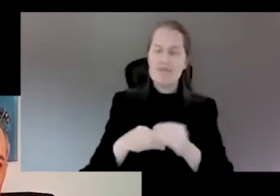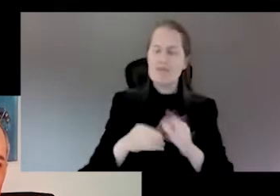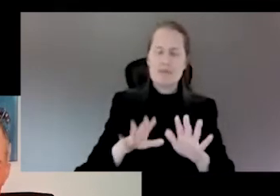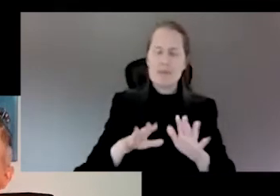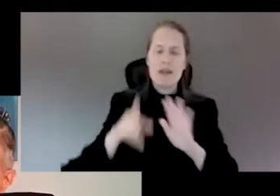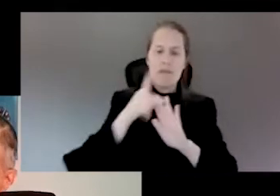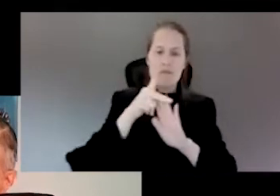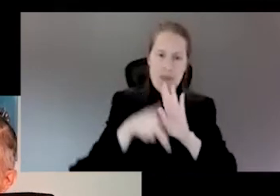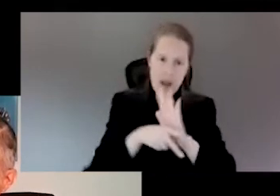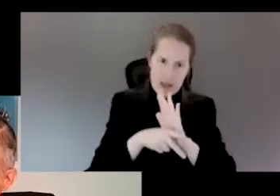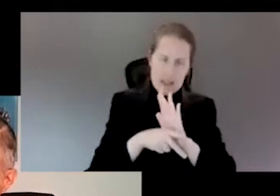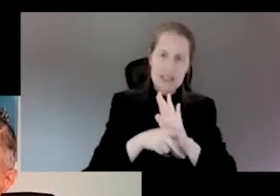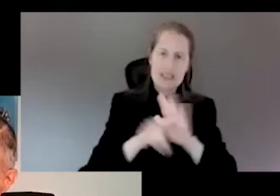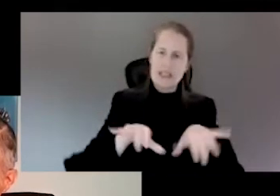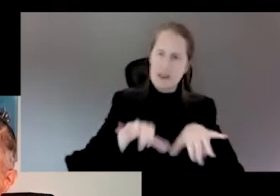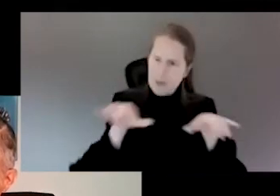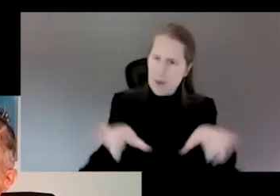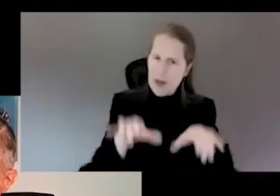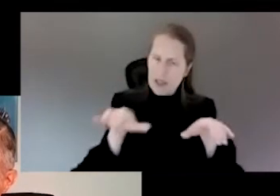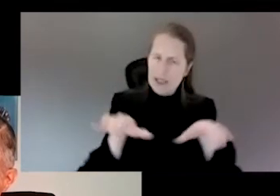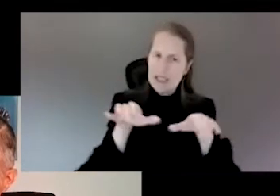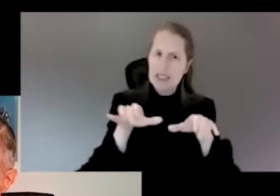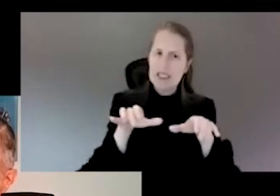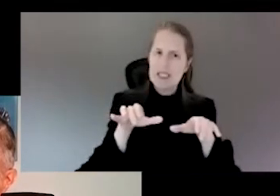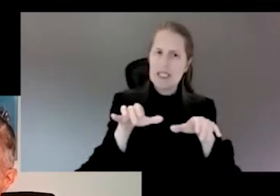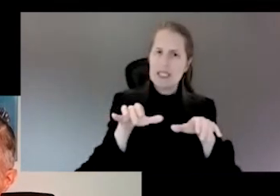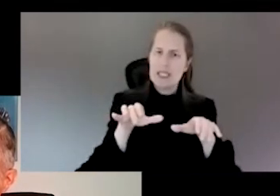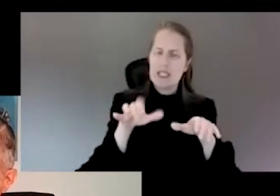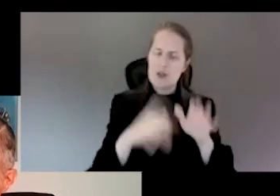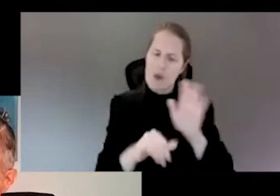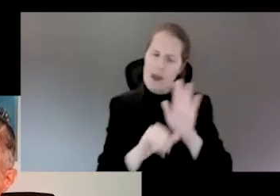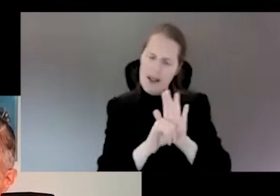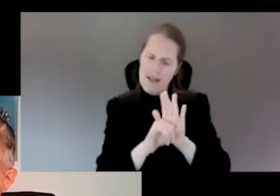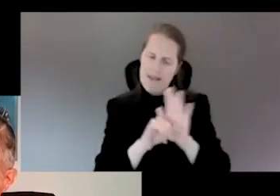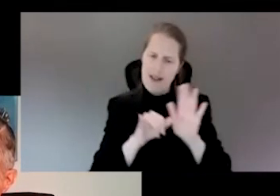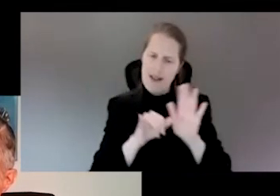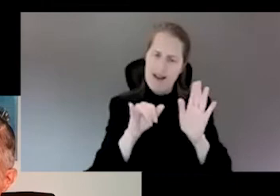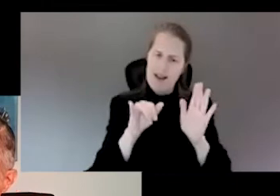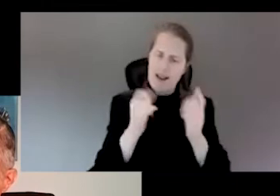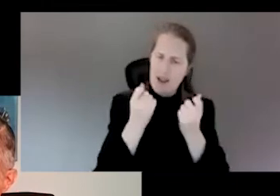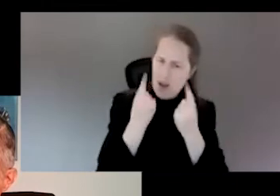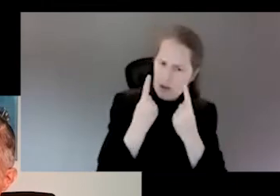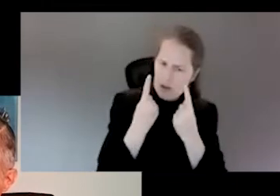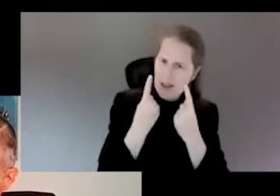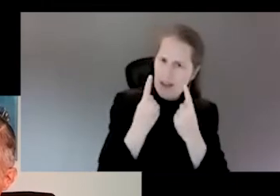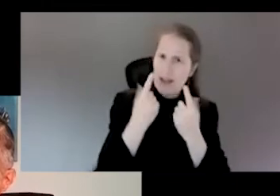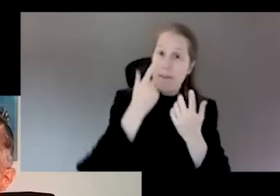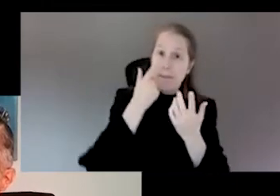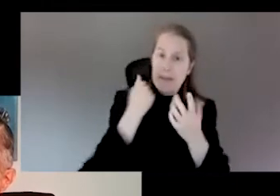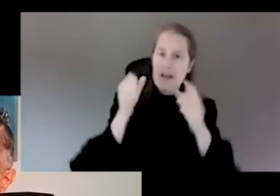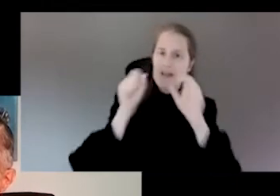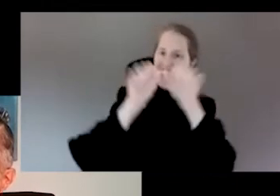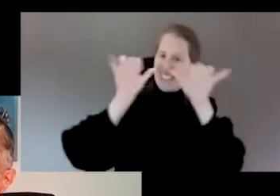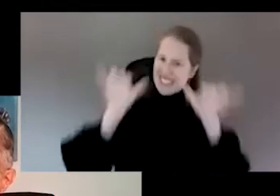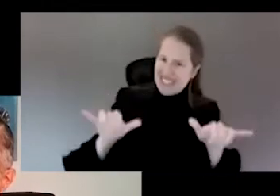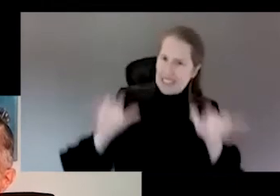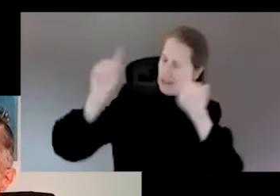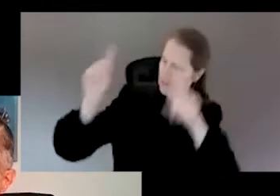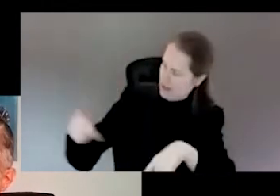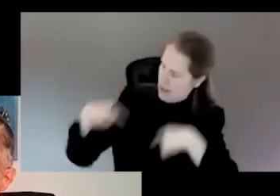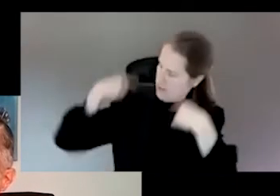and practices that seek to identify and understand that due to systematic